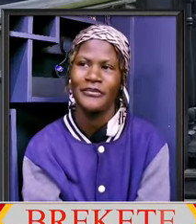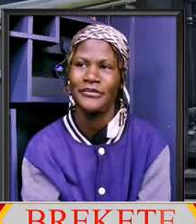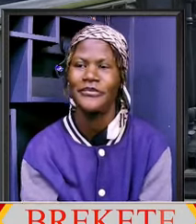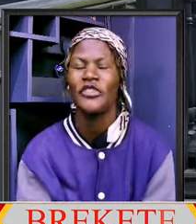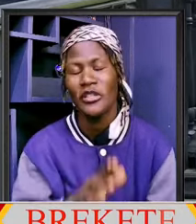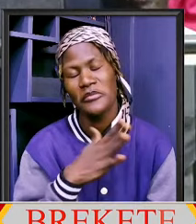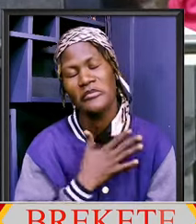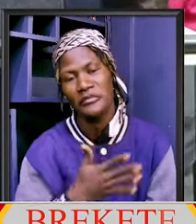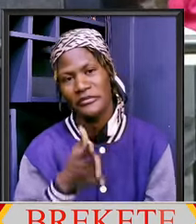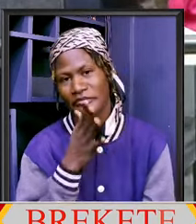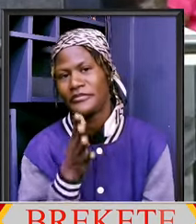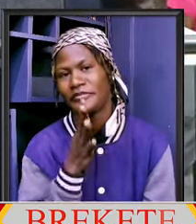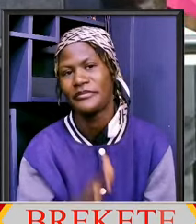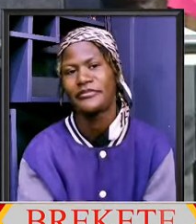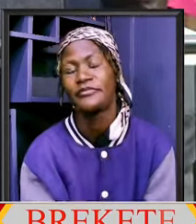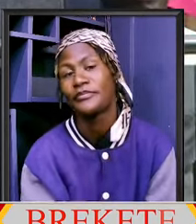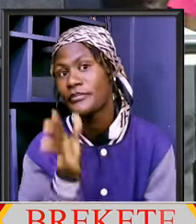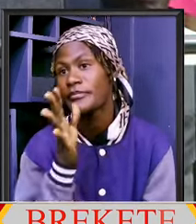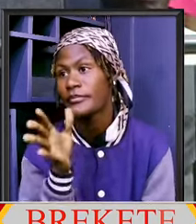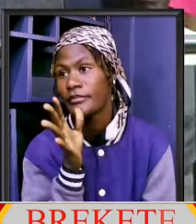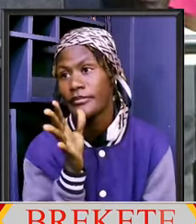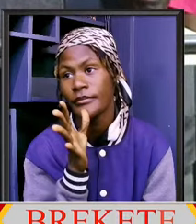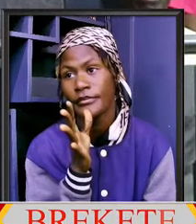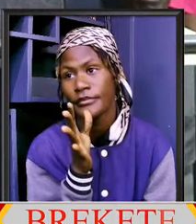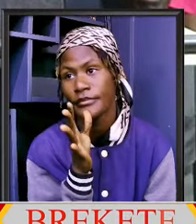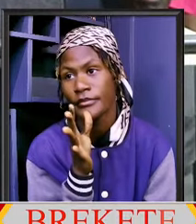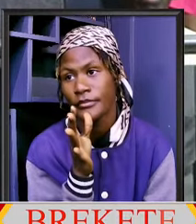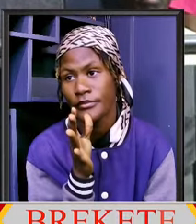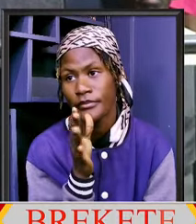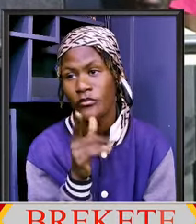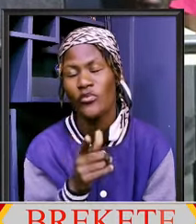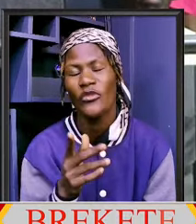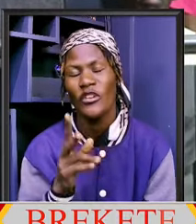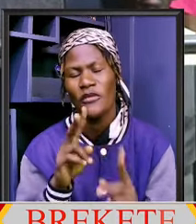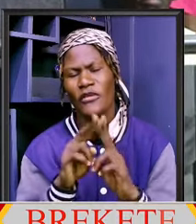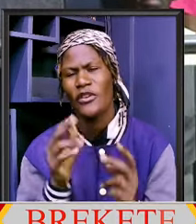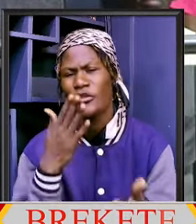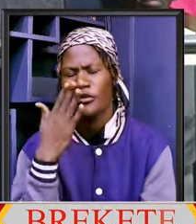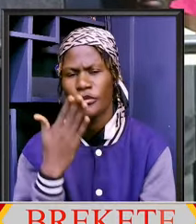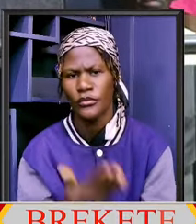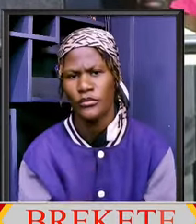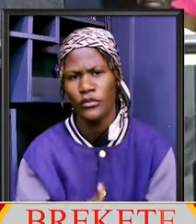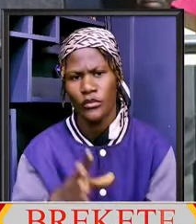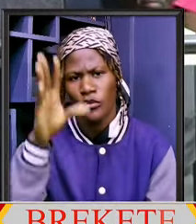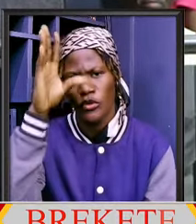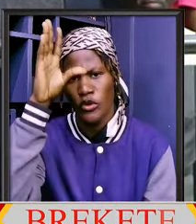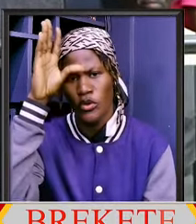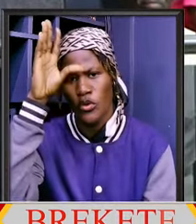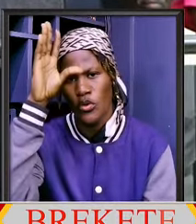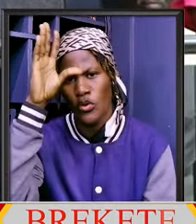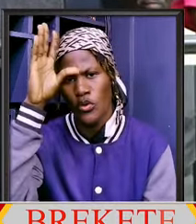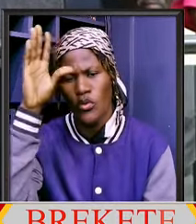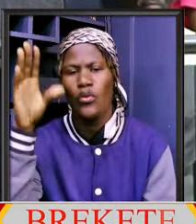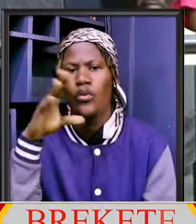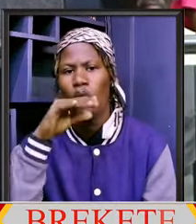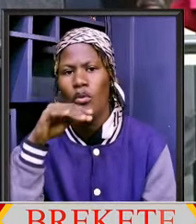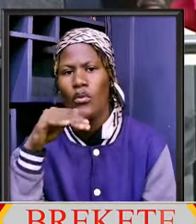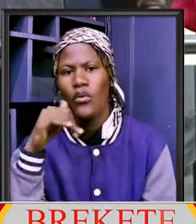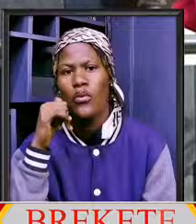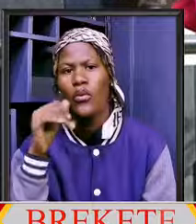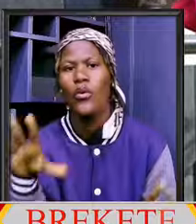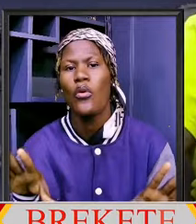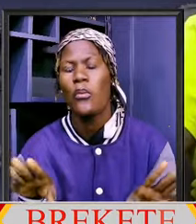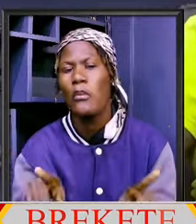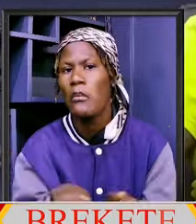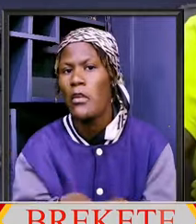Now, my mother, you be. Mama. Sir. You na good woman, no. You na great woman, no. Yes, sir. In